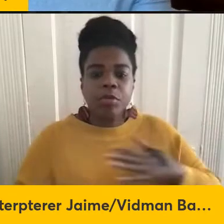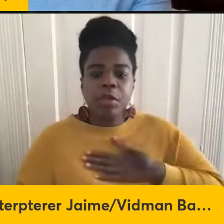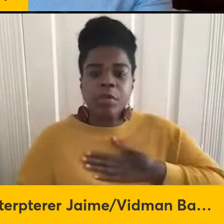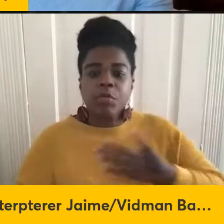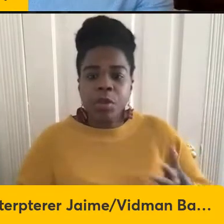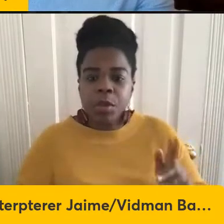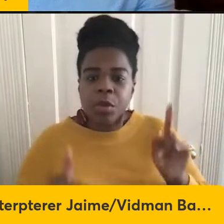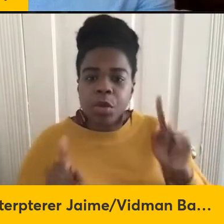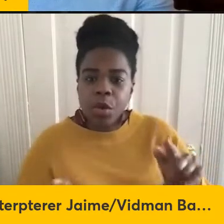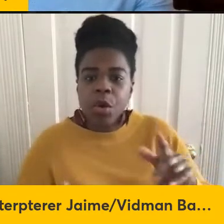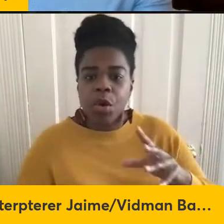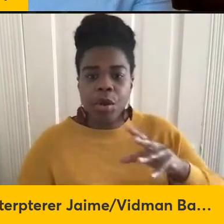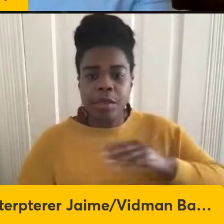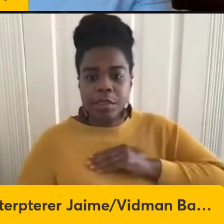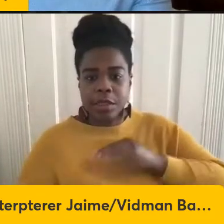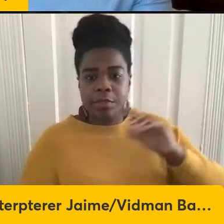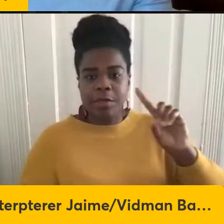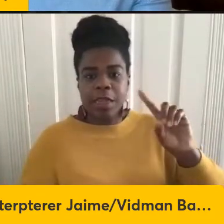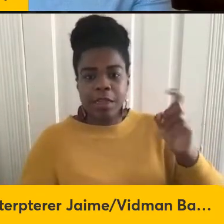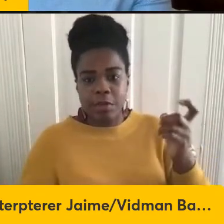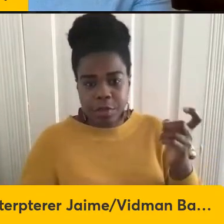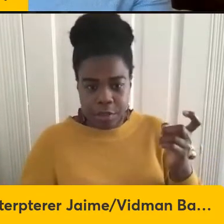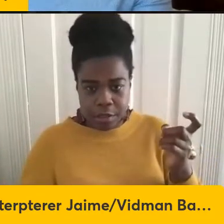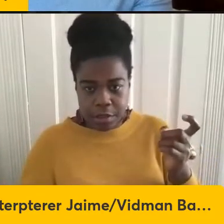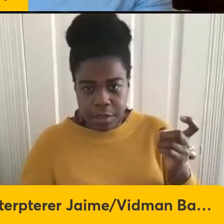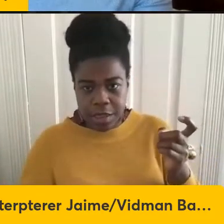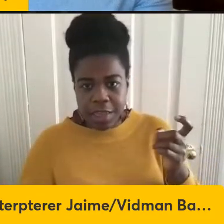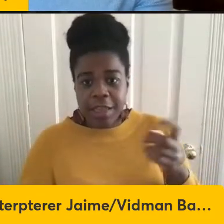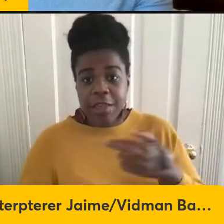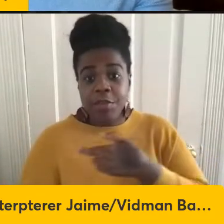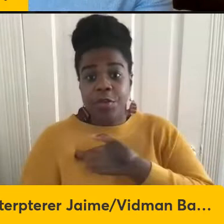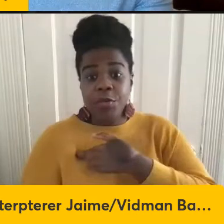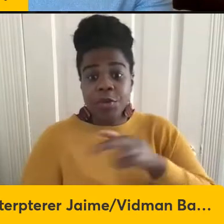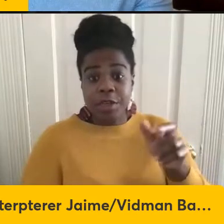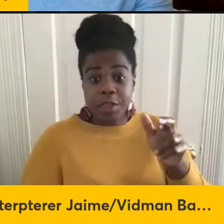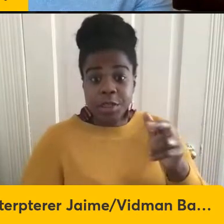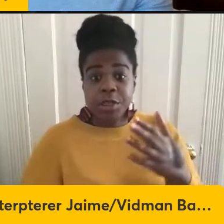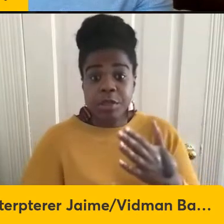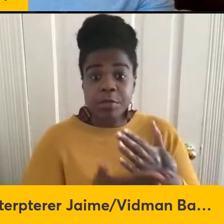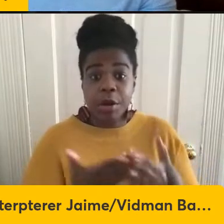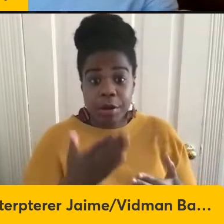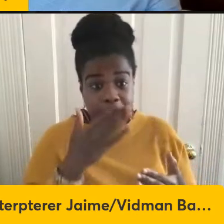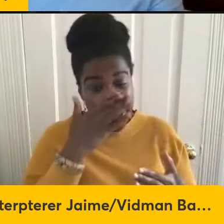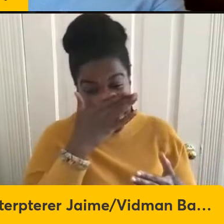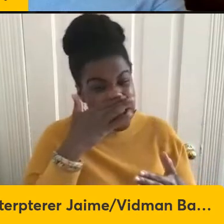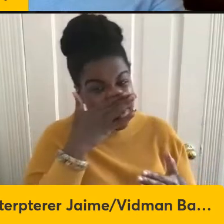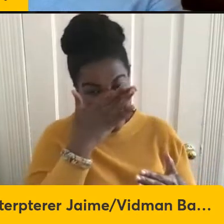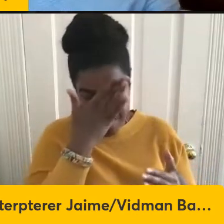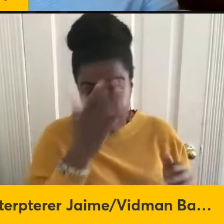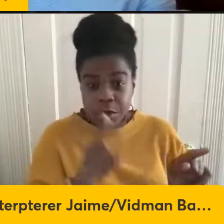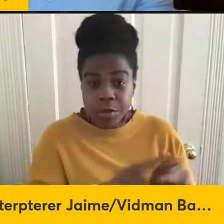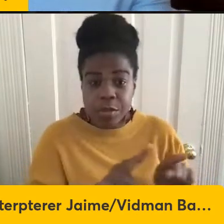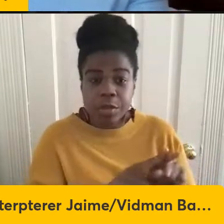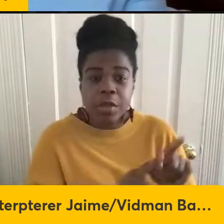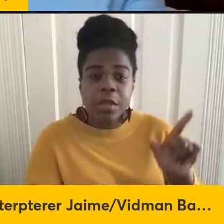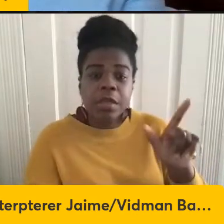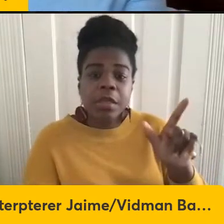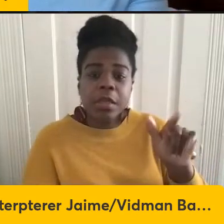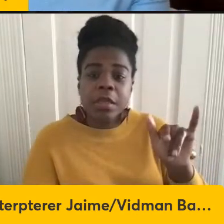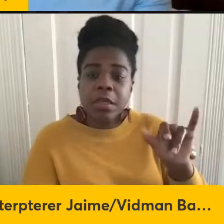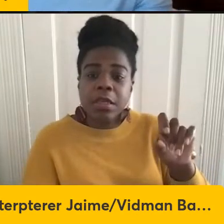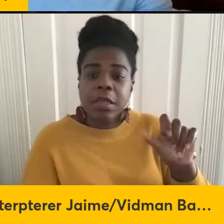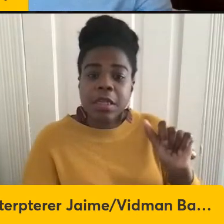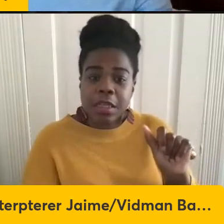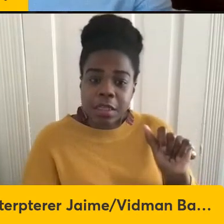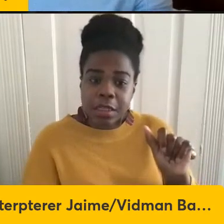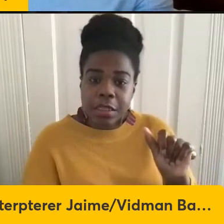don't accept diagnosis. But I also think the religious element of this as well is something, and I think Lisa mentioned about, within